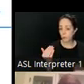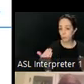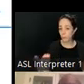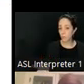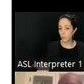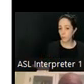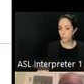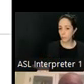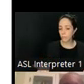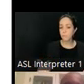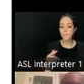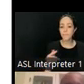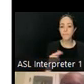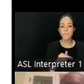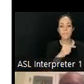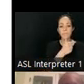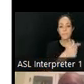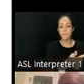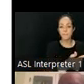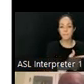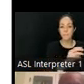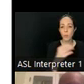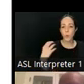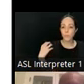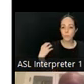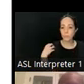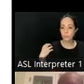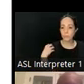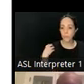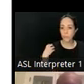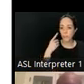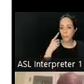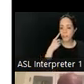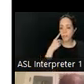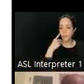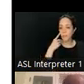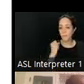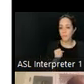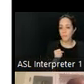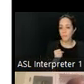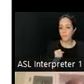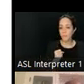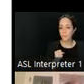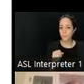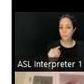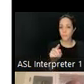Yeah, and I think I'll hand it over to Co-Chair Tiesa for this section. Thank you. Co-Chair Tiesa. Take on this